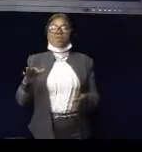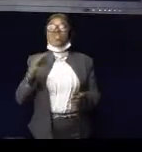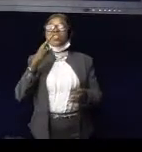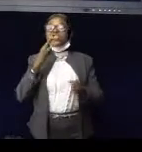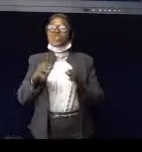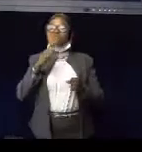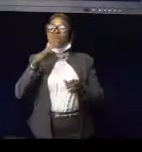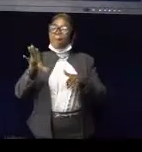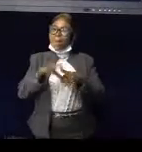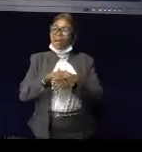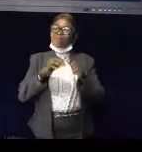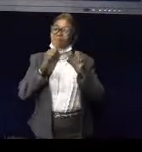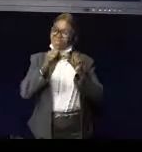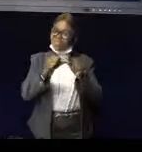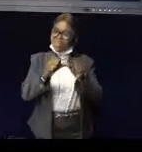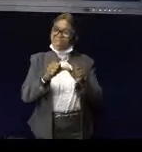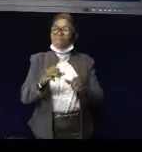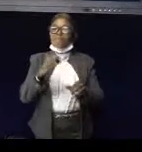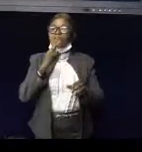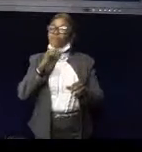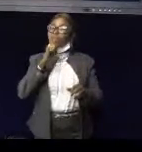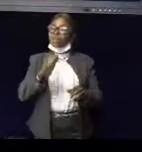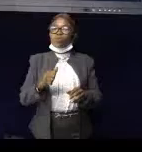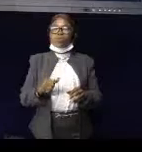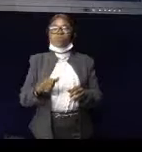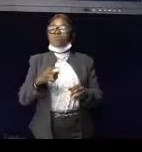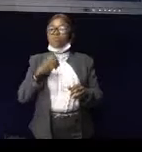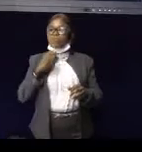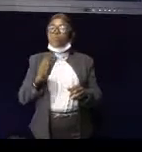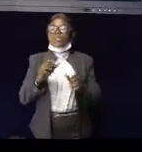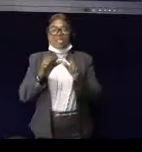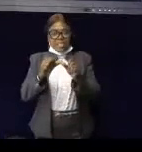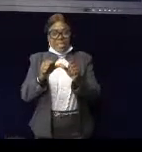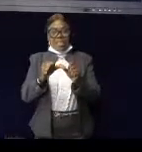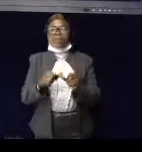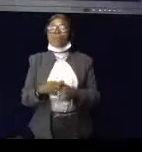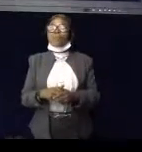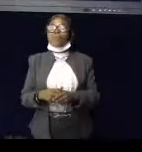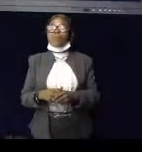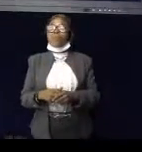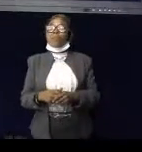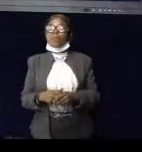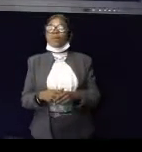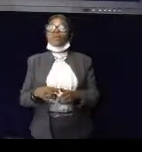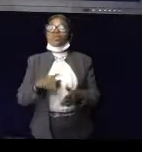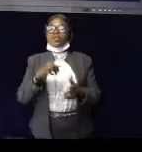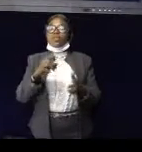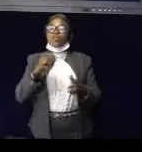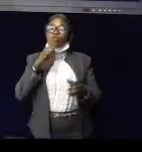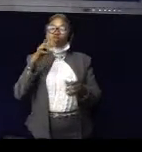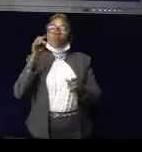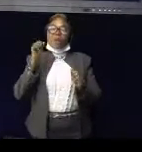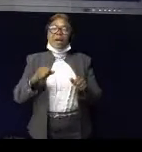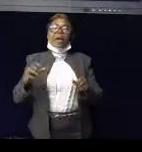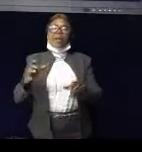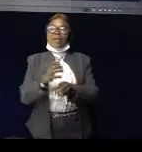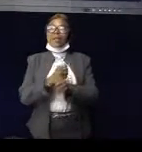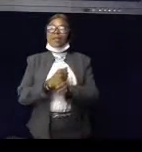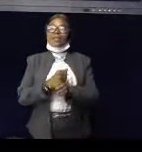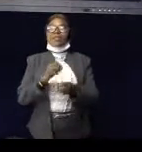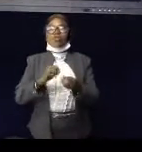sexual relationship is not good at all. So we desist from it. So sexual intercourse is a means